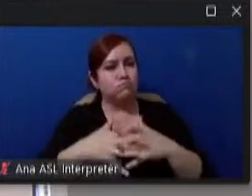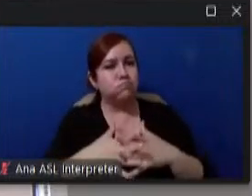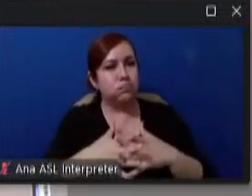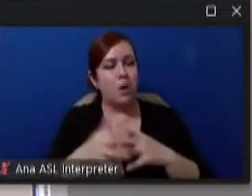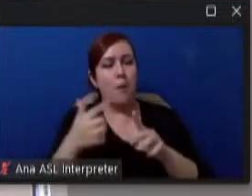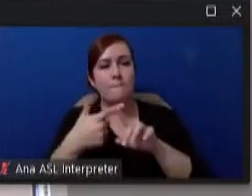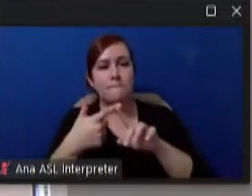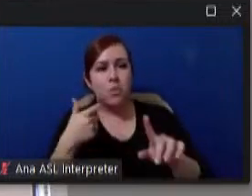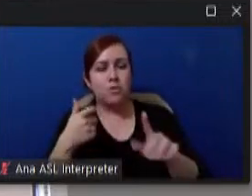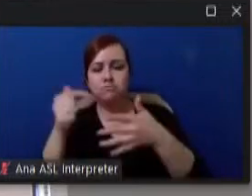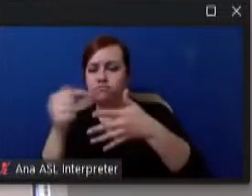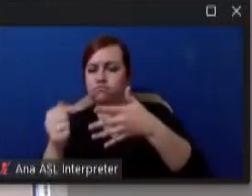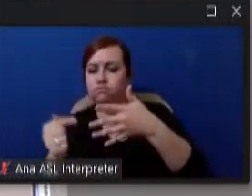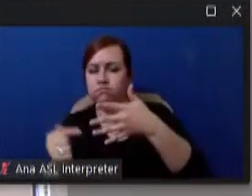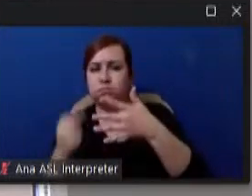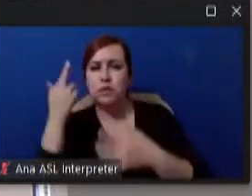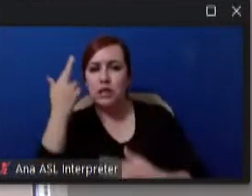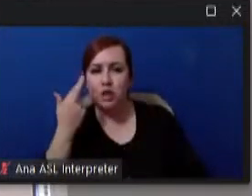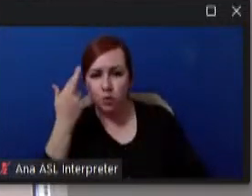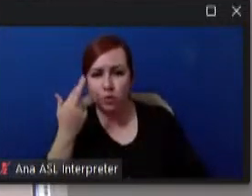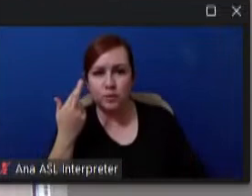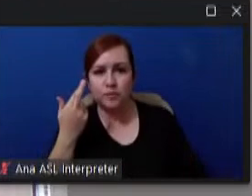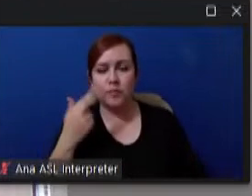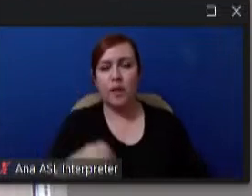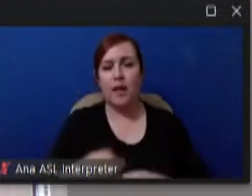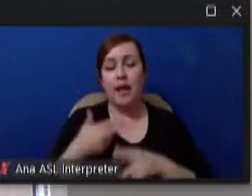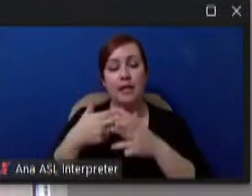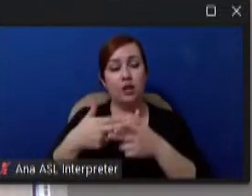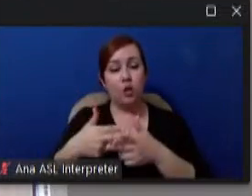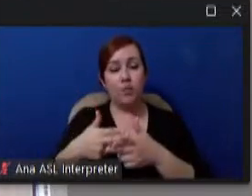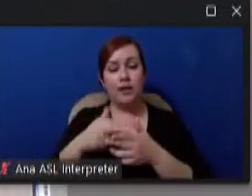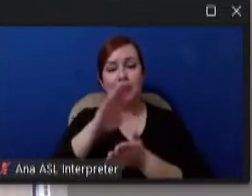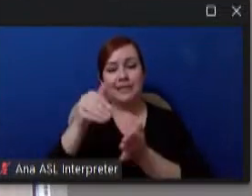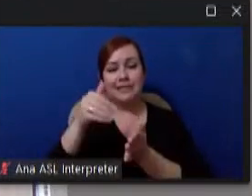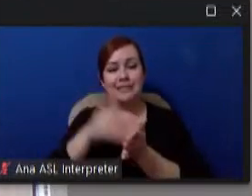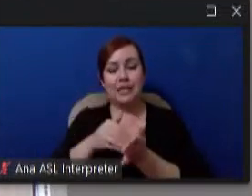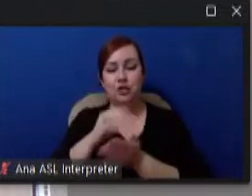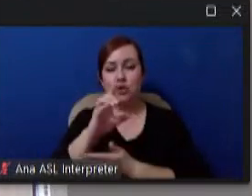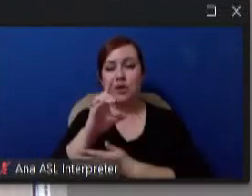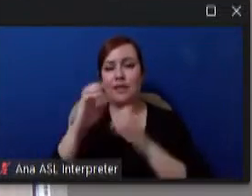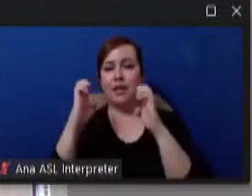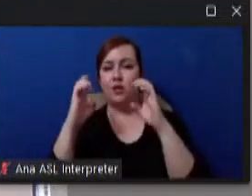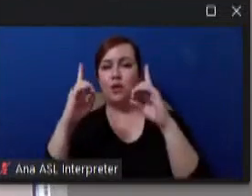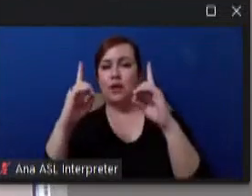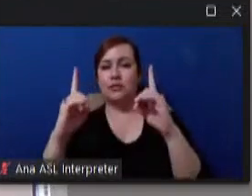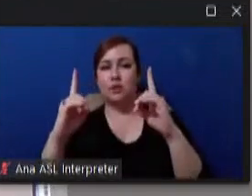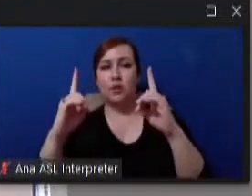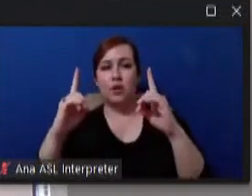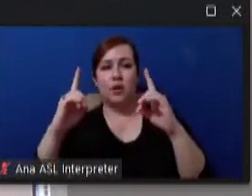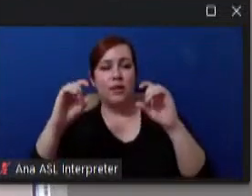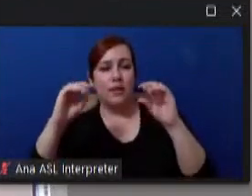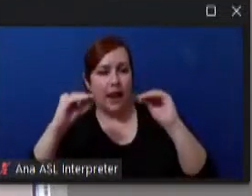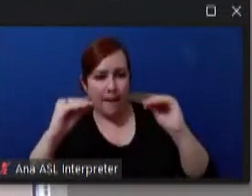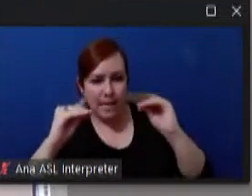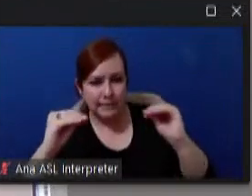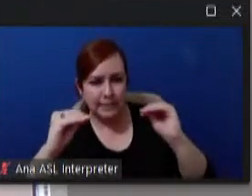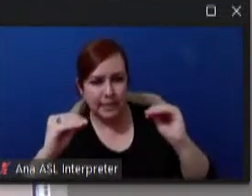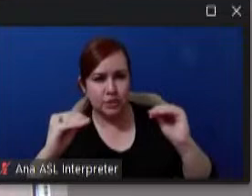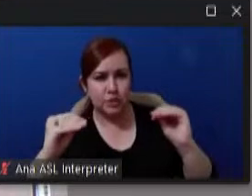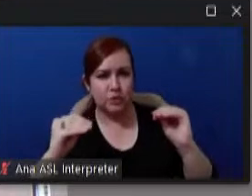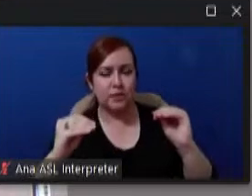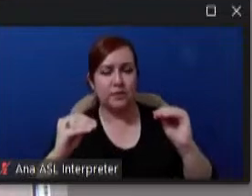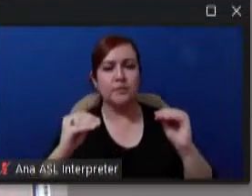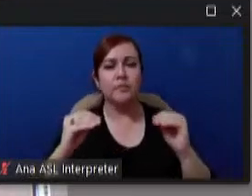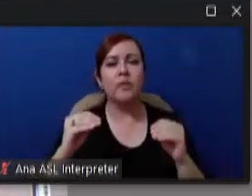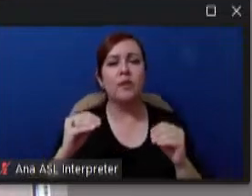sexual and reproductive rights due to political and ideological factors. On behalf of CAPRODI and